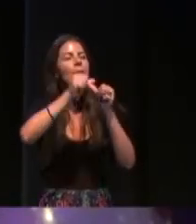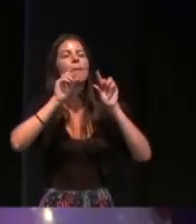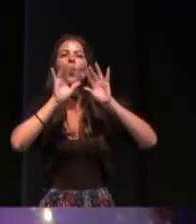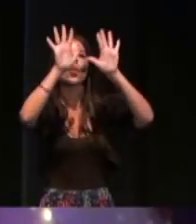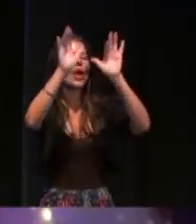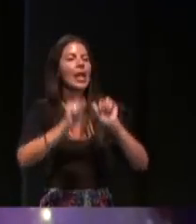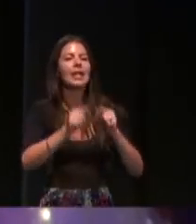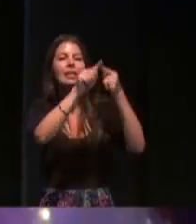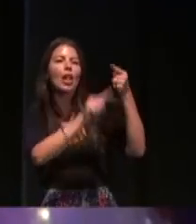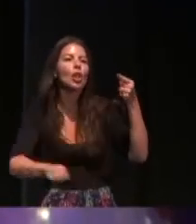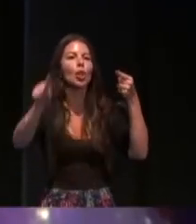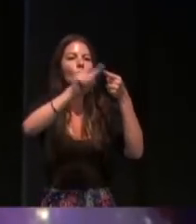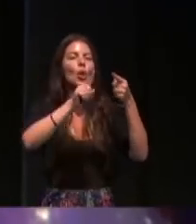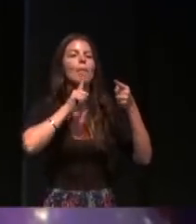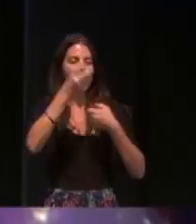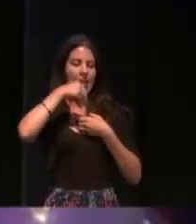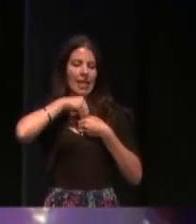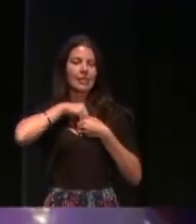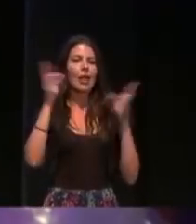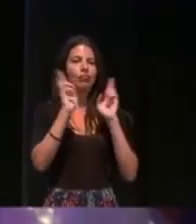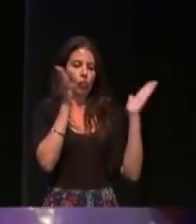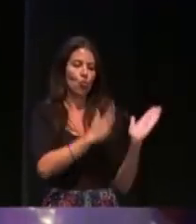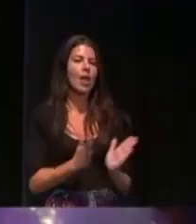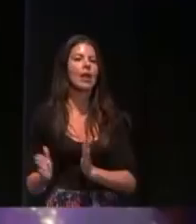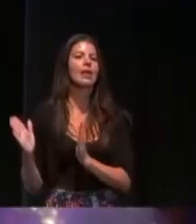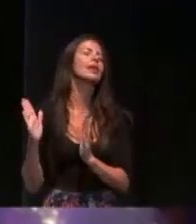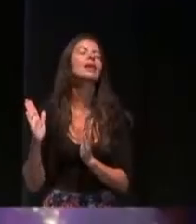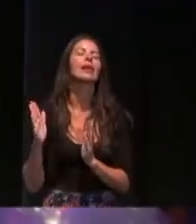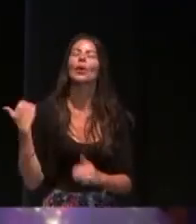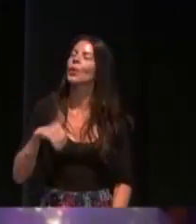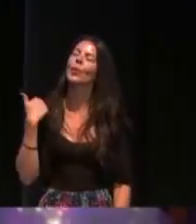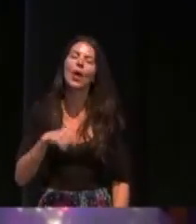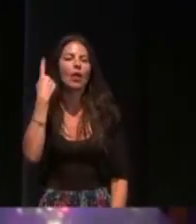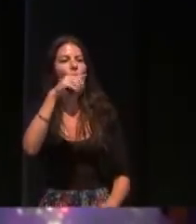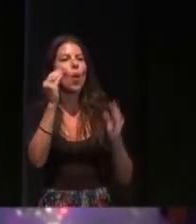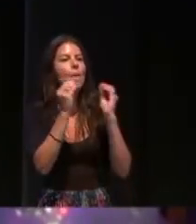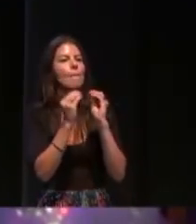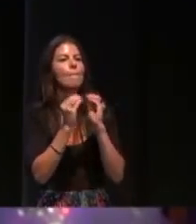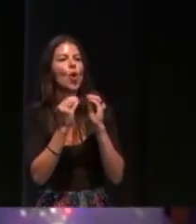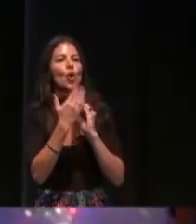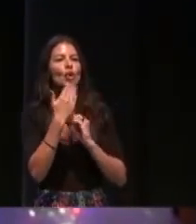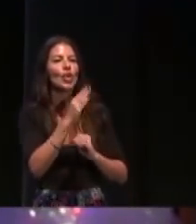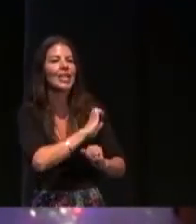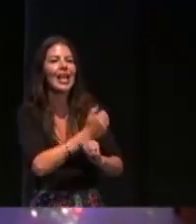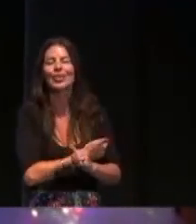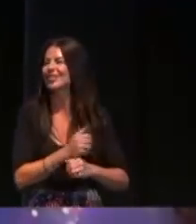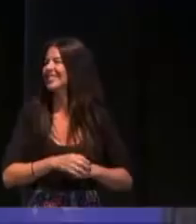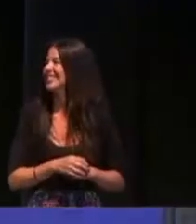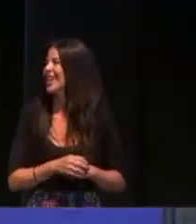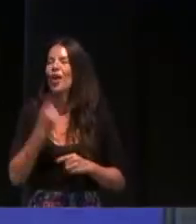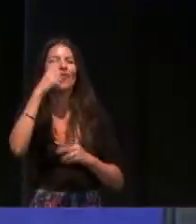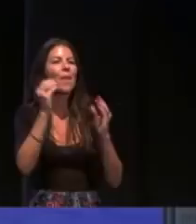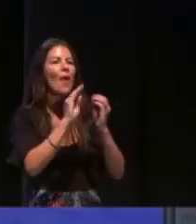radiance, a loop of inwardly being prepared. Woo, for more energy. I started to do this. For